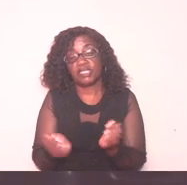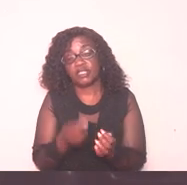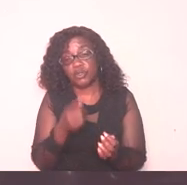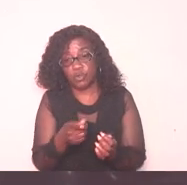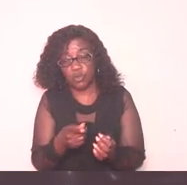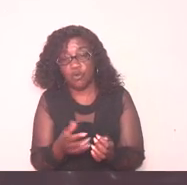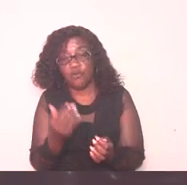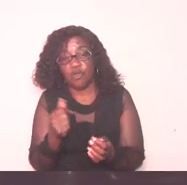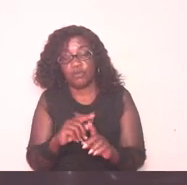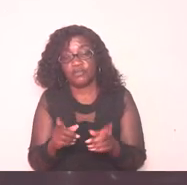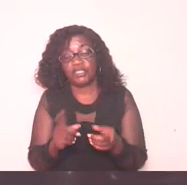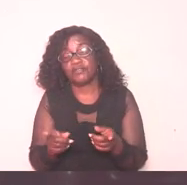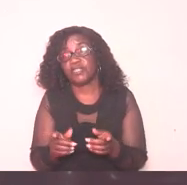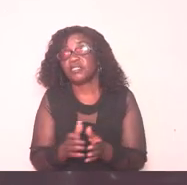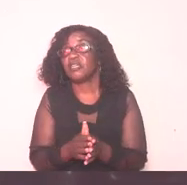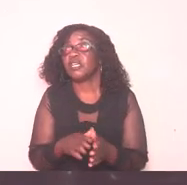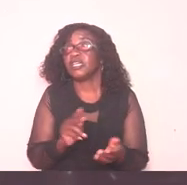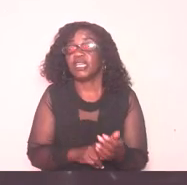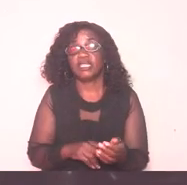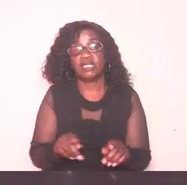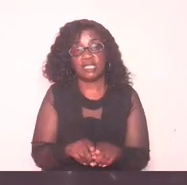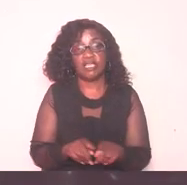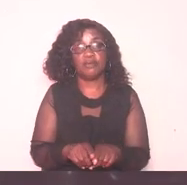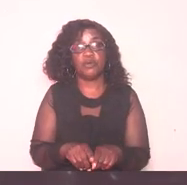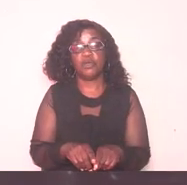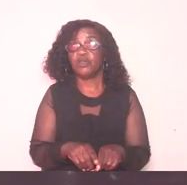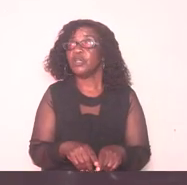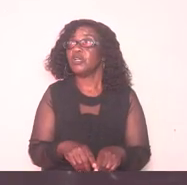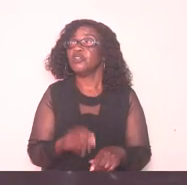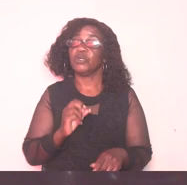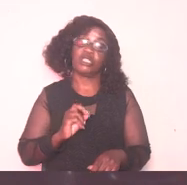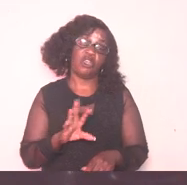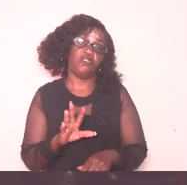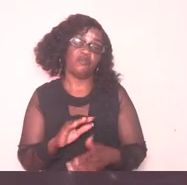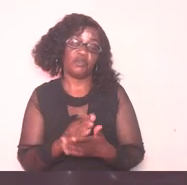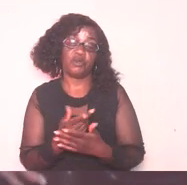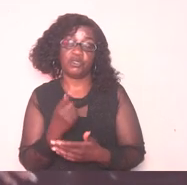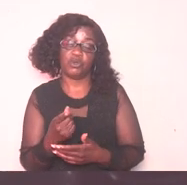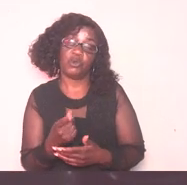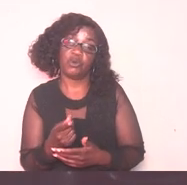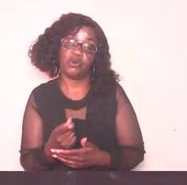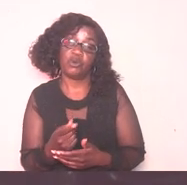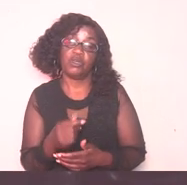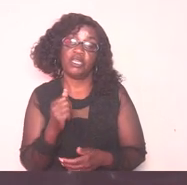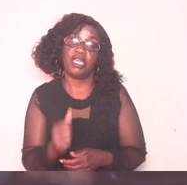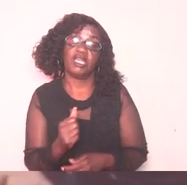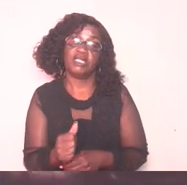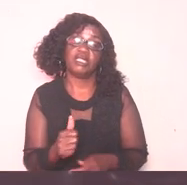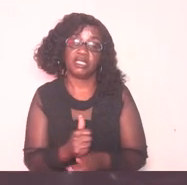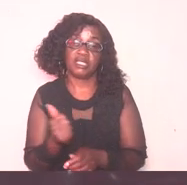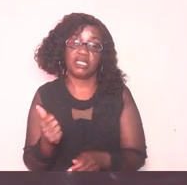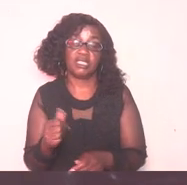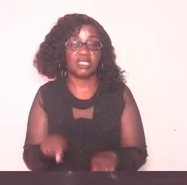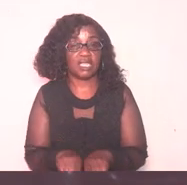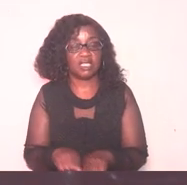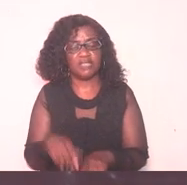other external factors and humans, but they're also protecting you from yourself. Just because one is at the age of consent, it